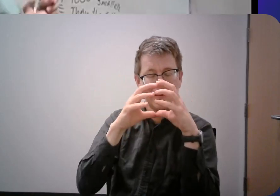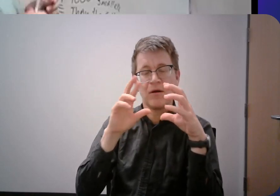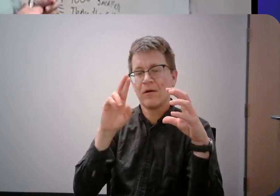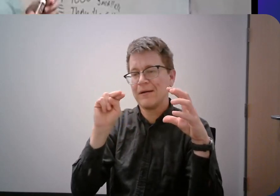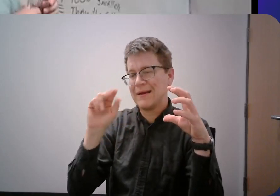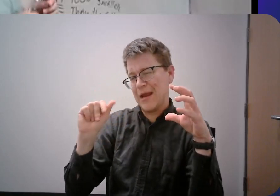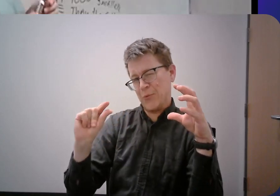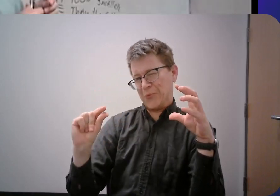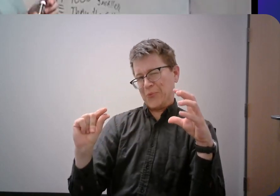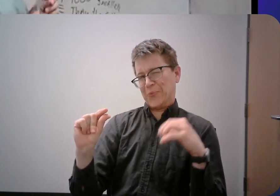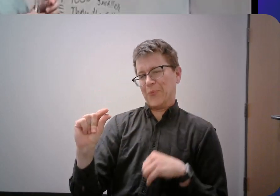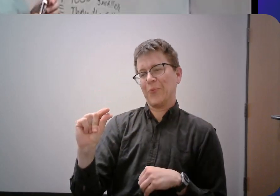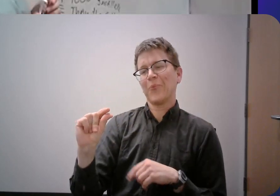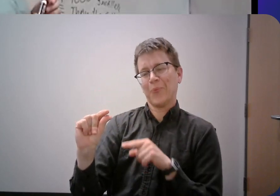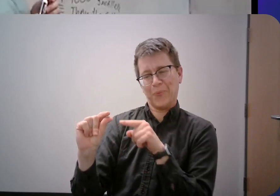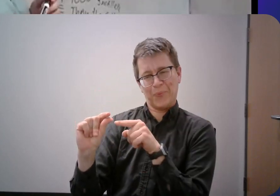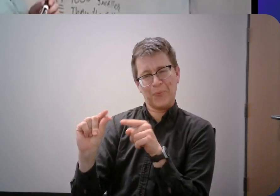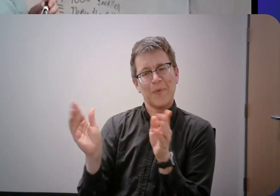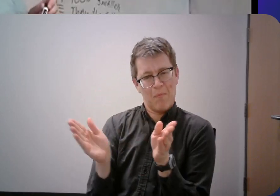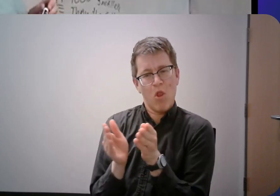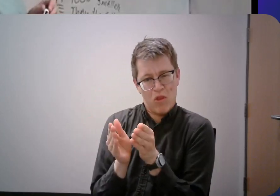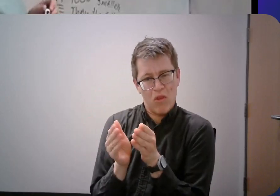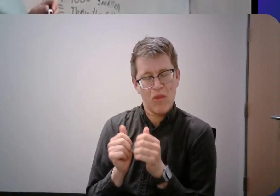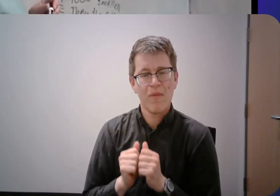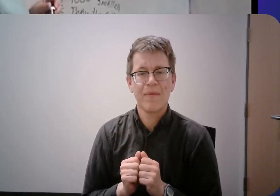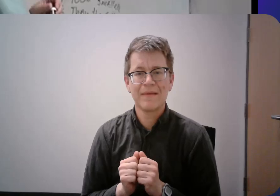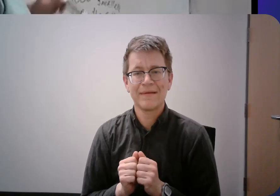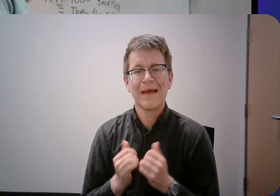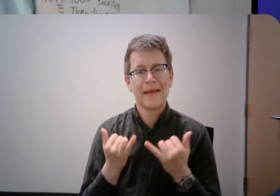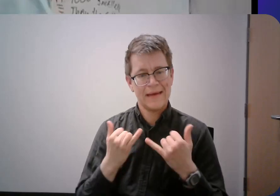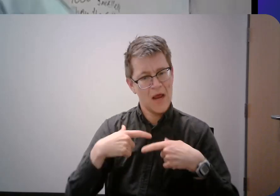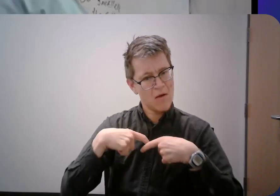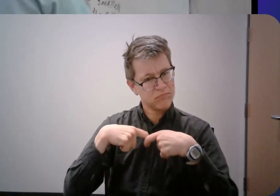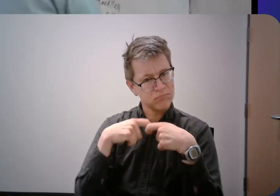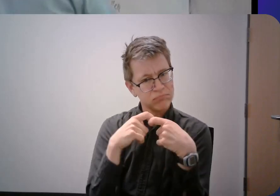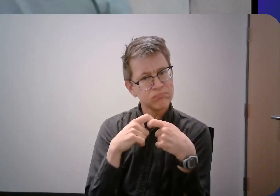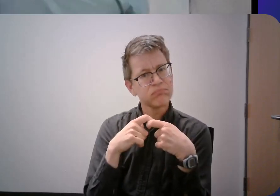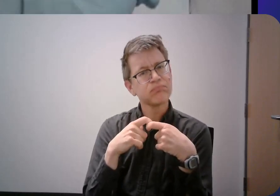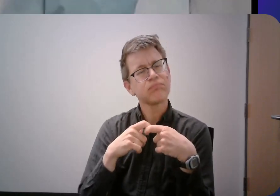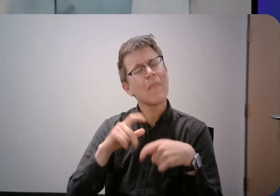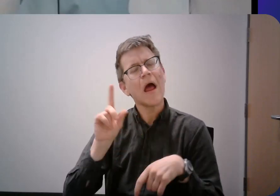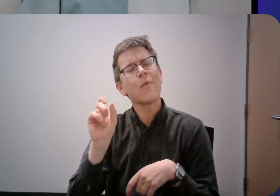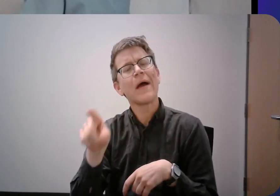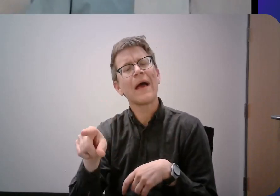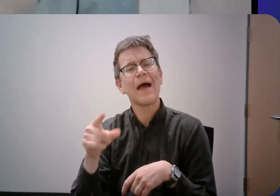Cell is the smallest unit of life. Let me put it up over here.